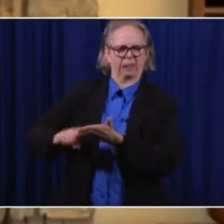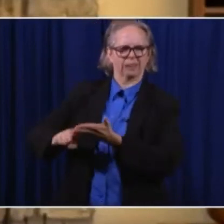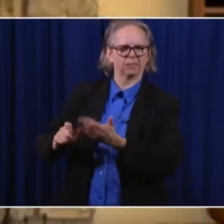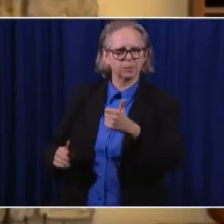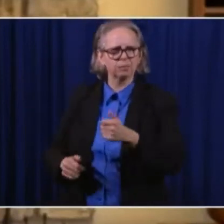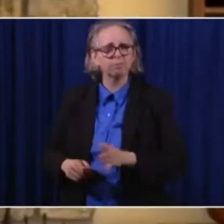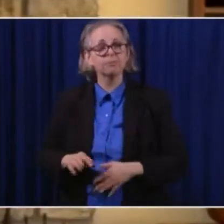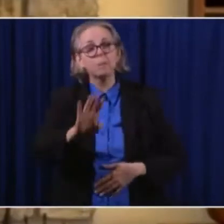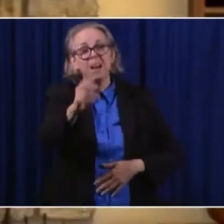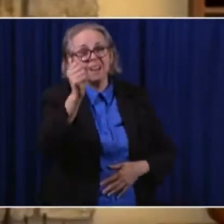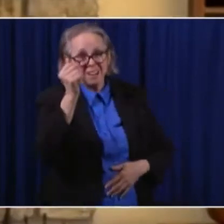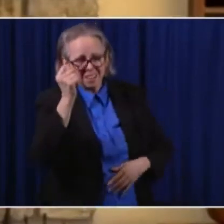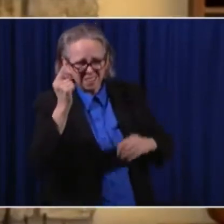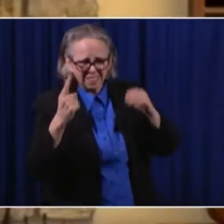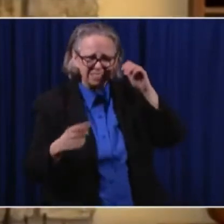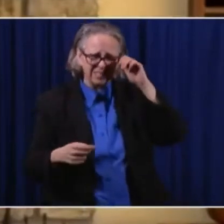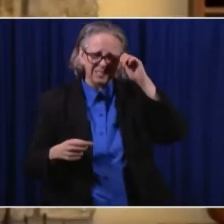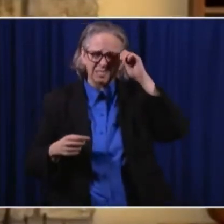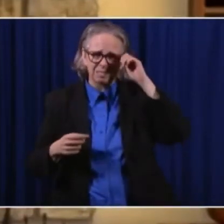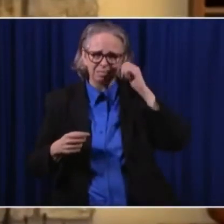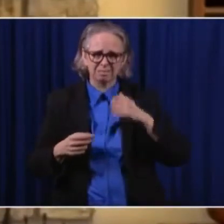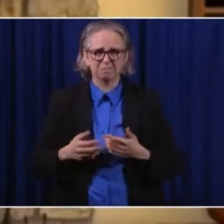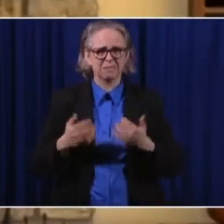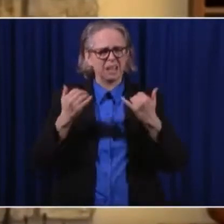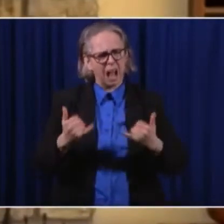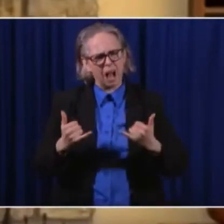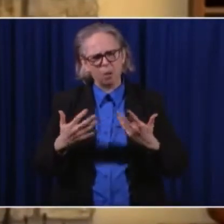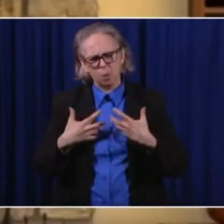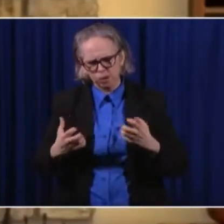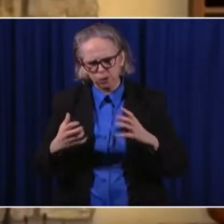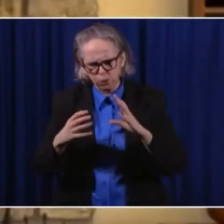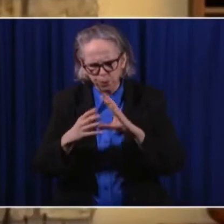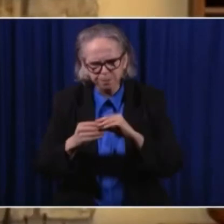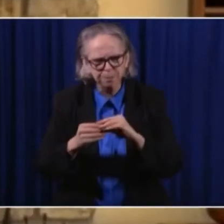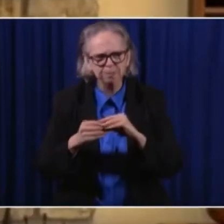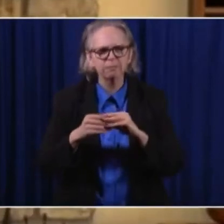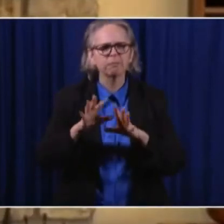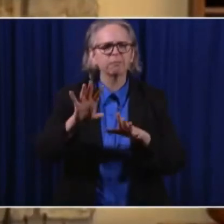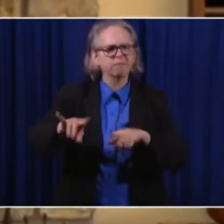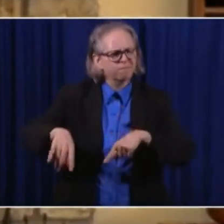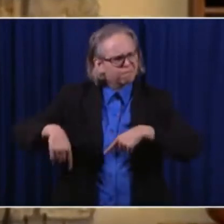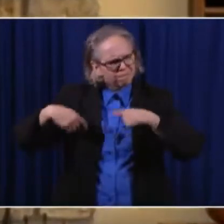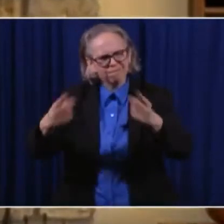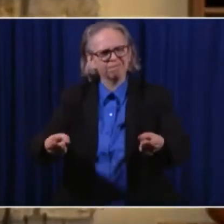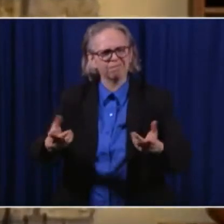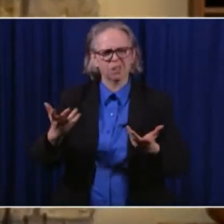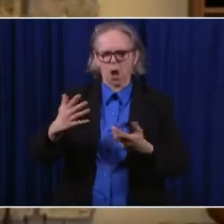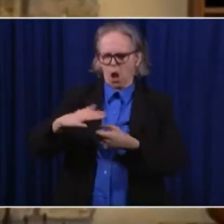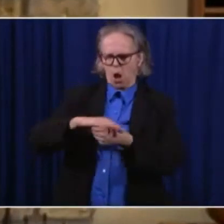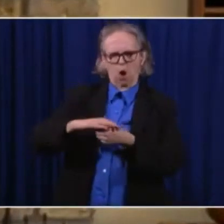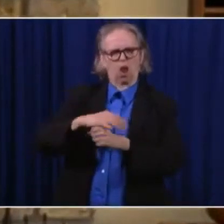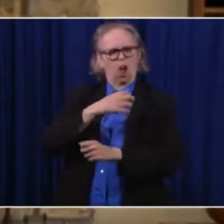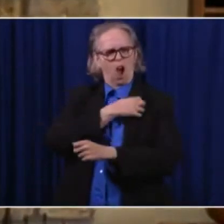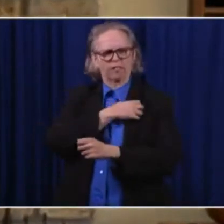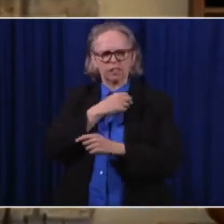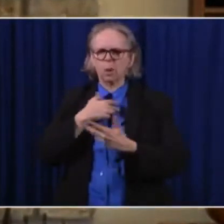now. Our team is with local law enforcement. And